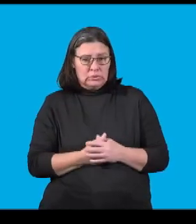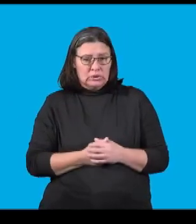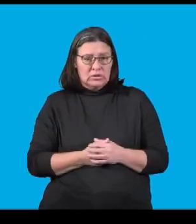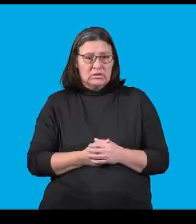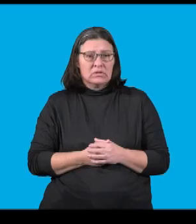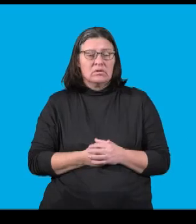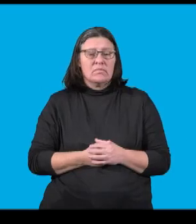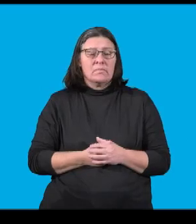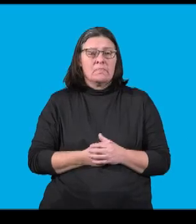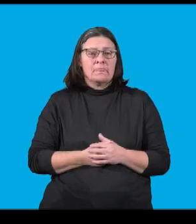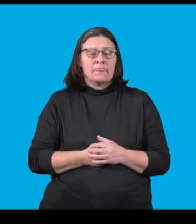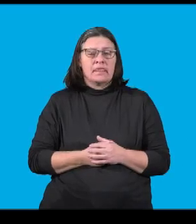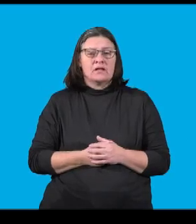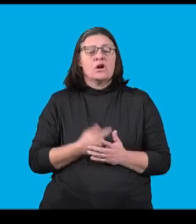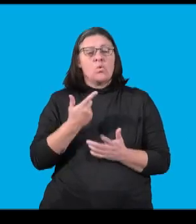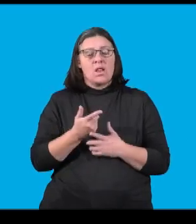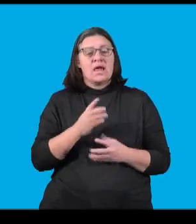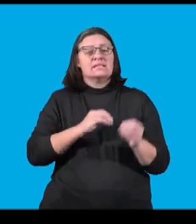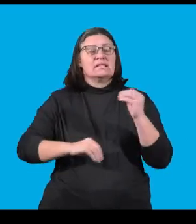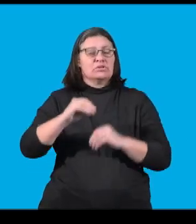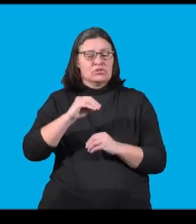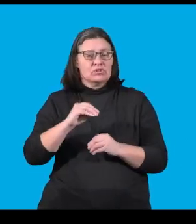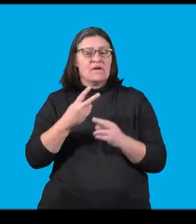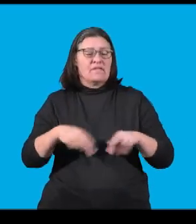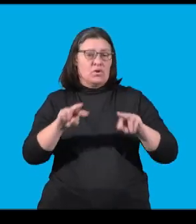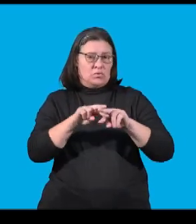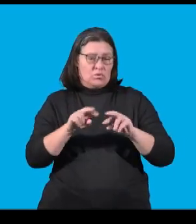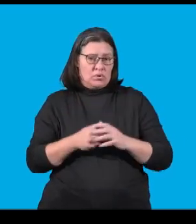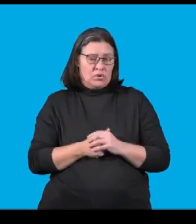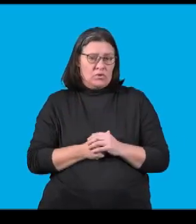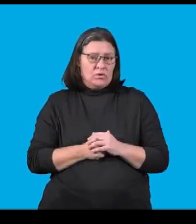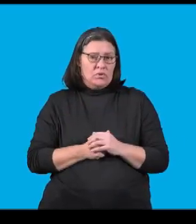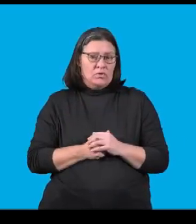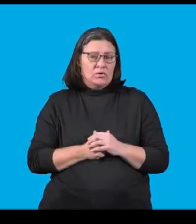do? Well, I'm going to substitute this value